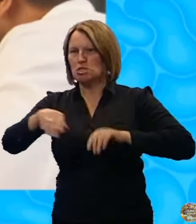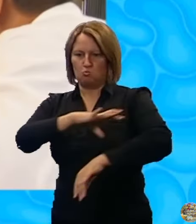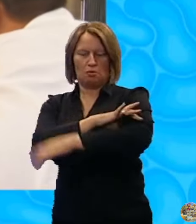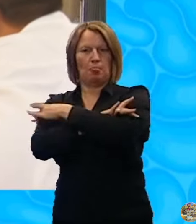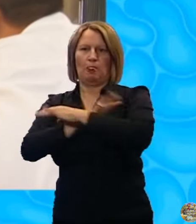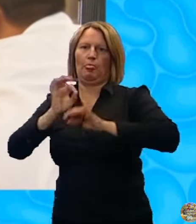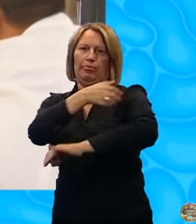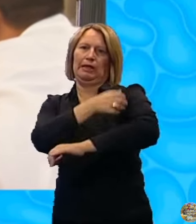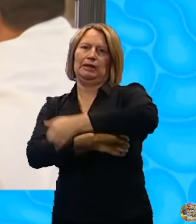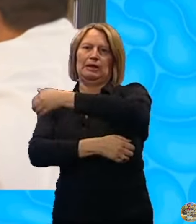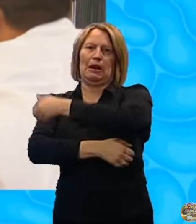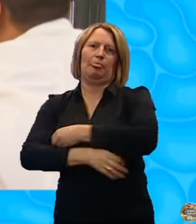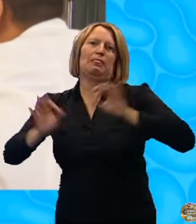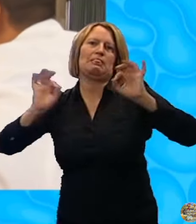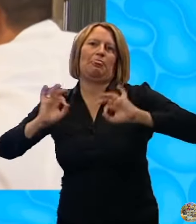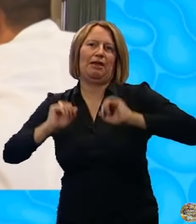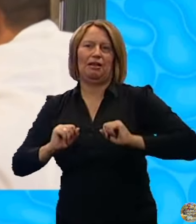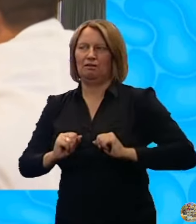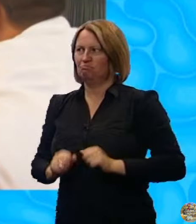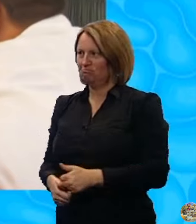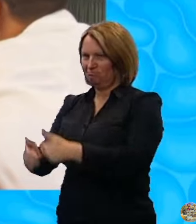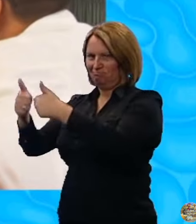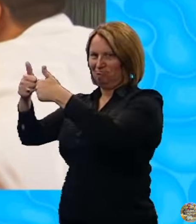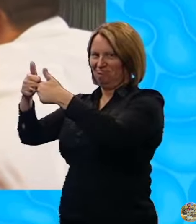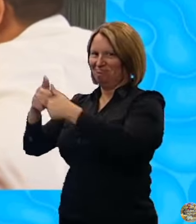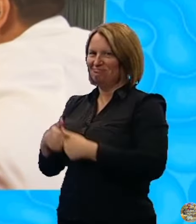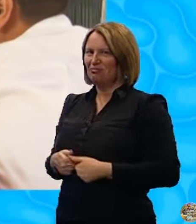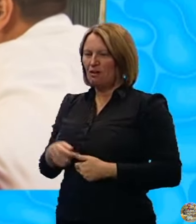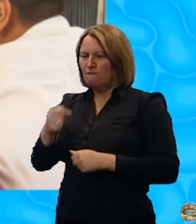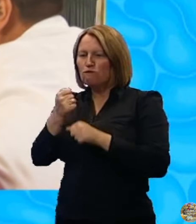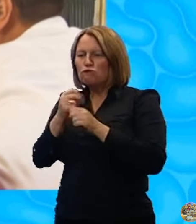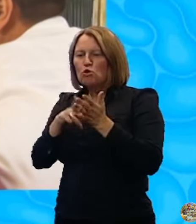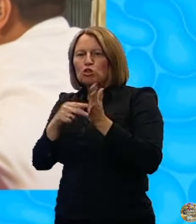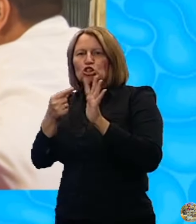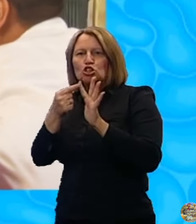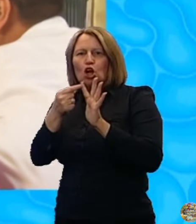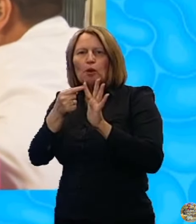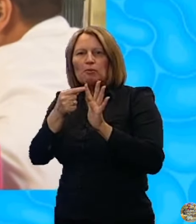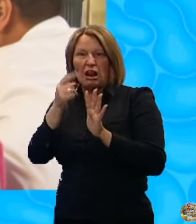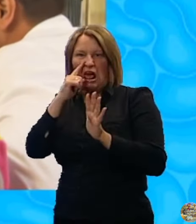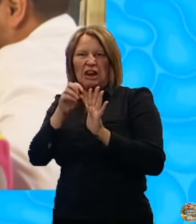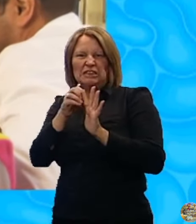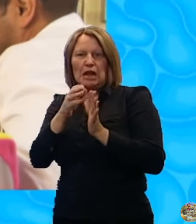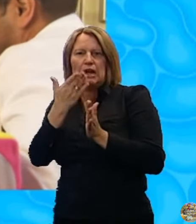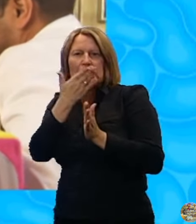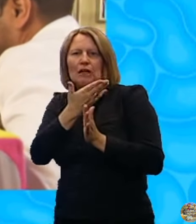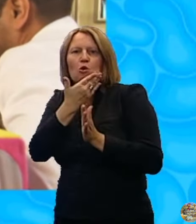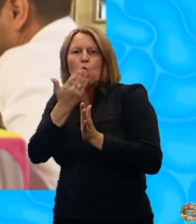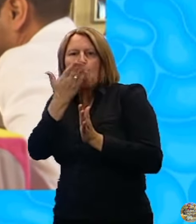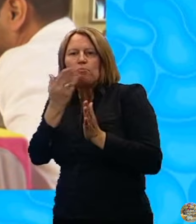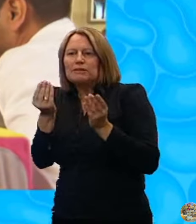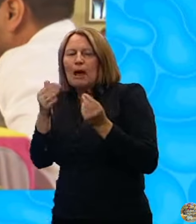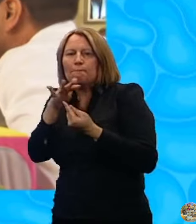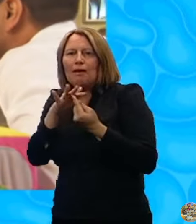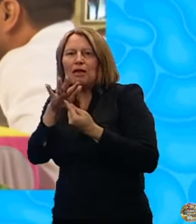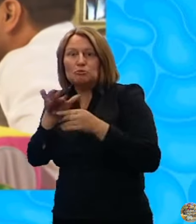without armbands. Very good. Did you know veruca germs like to live in nice, warm, damp places? Like at the